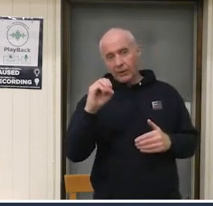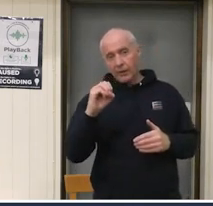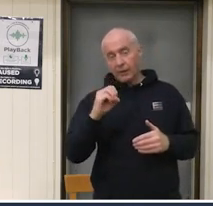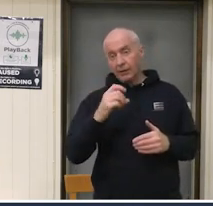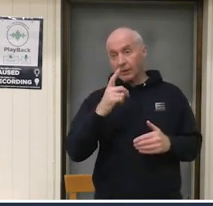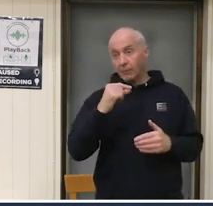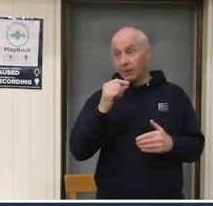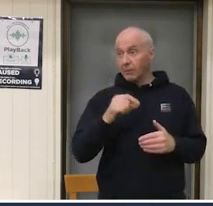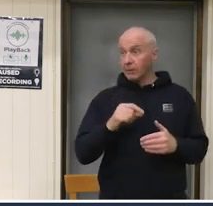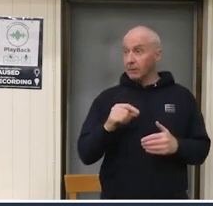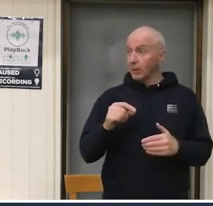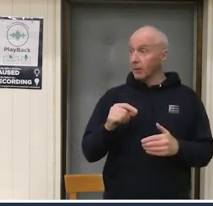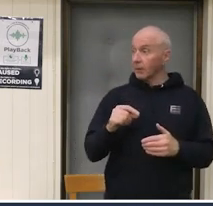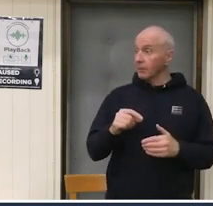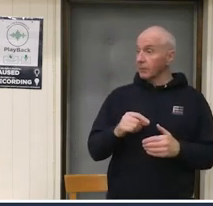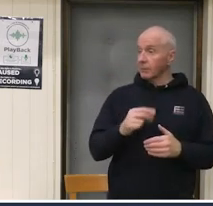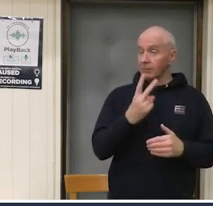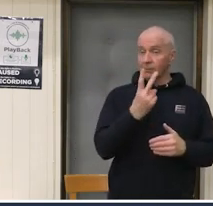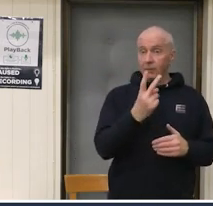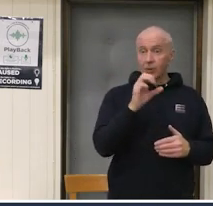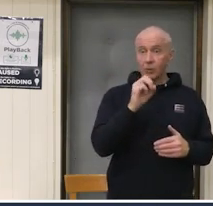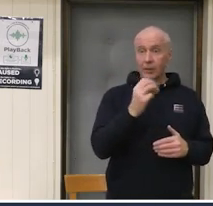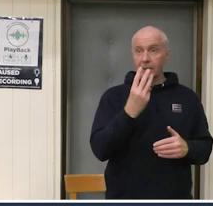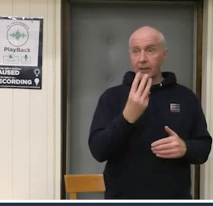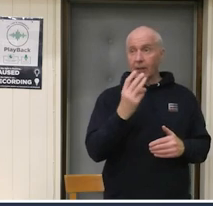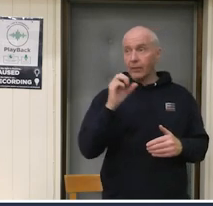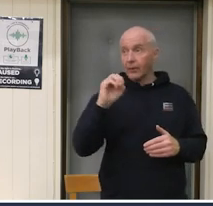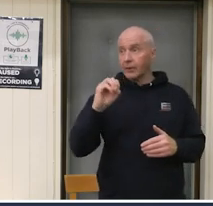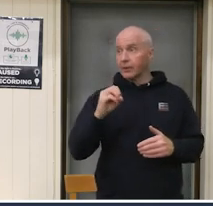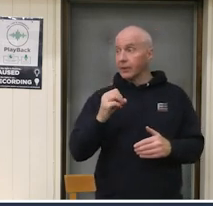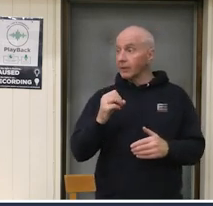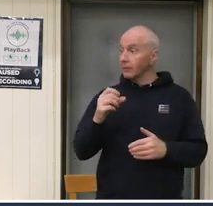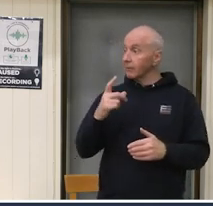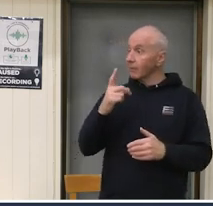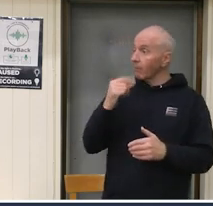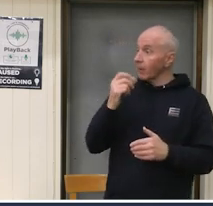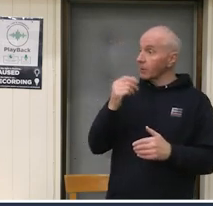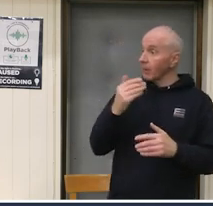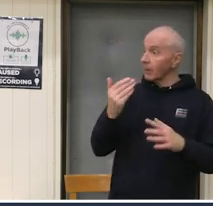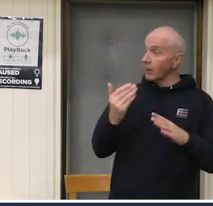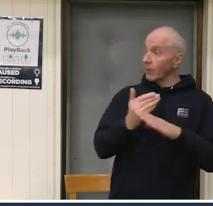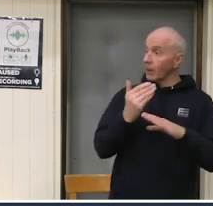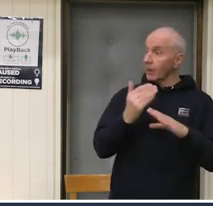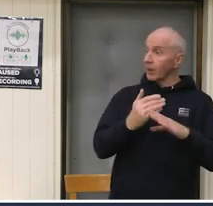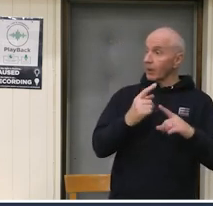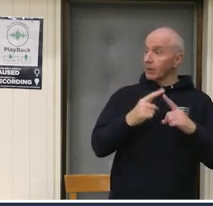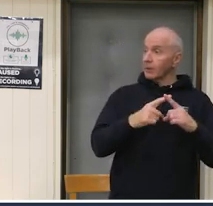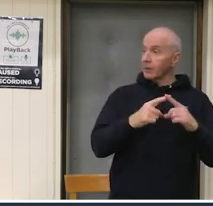So there are people in this room, right, that could be working on ITER and doing the thing, right?